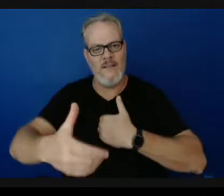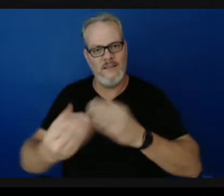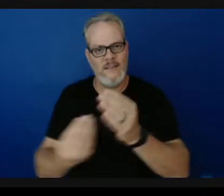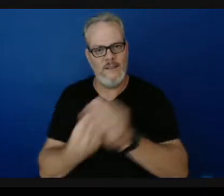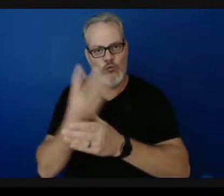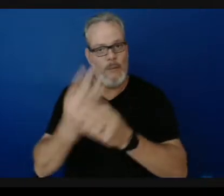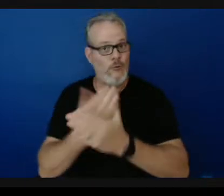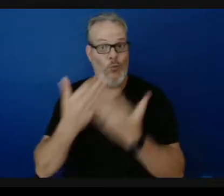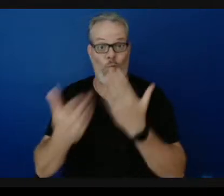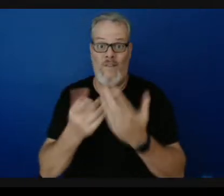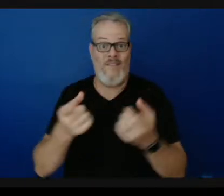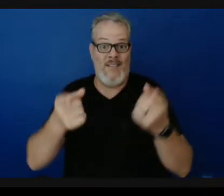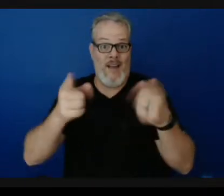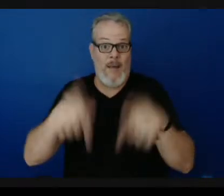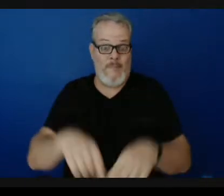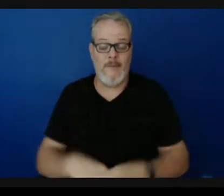next.